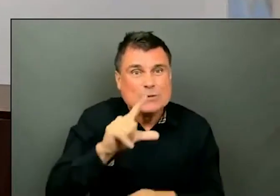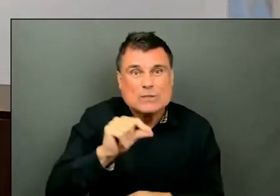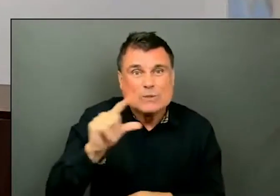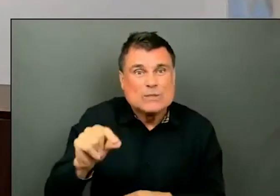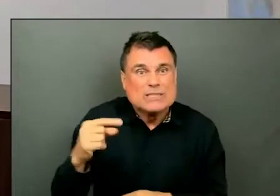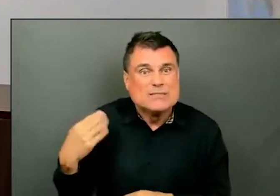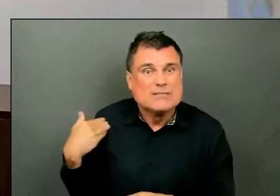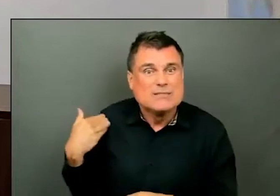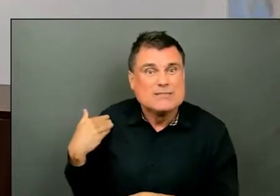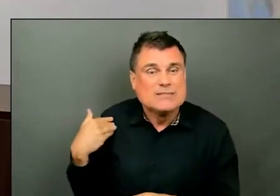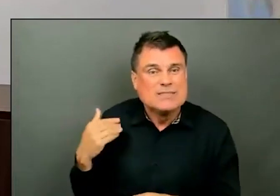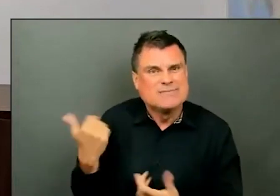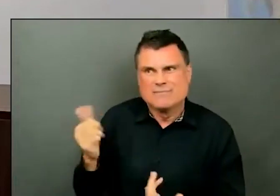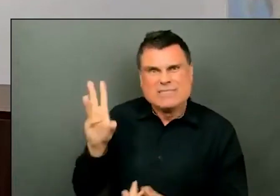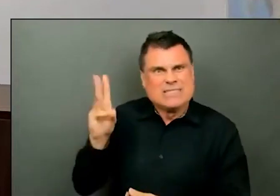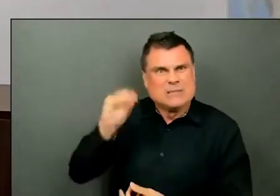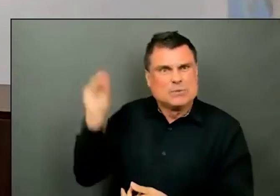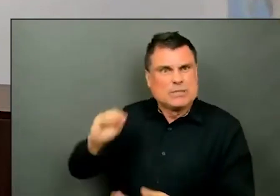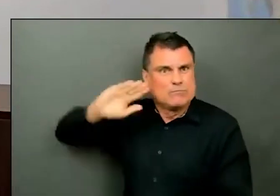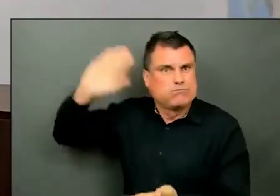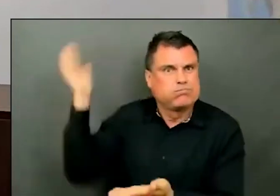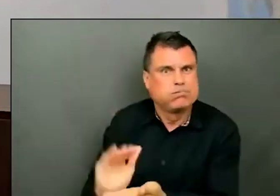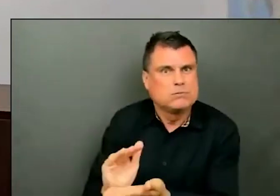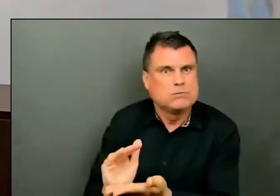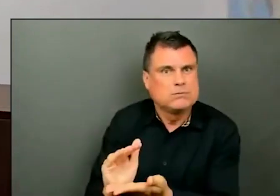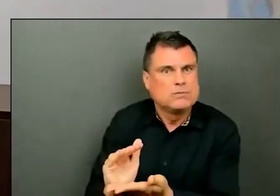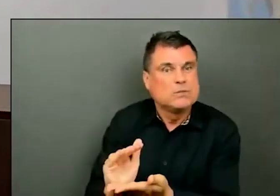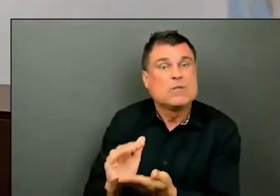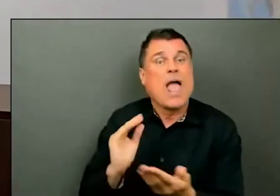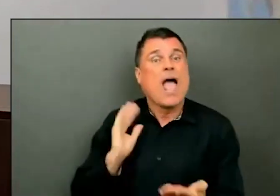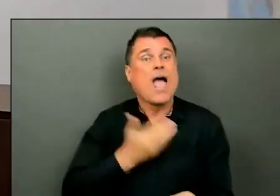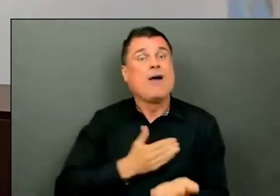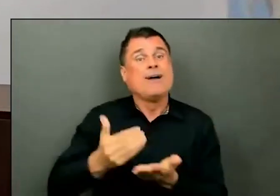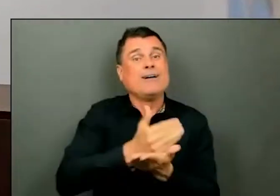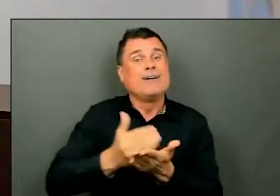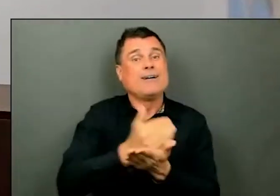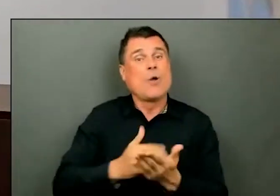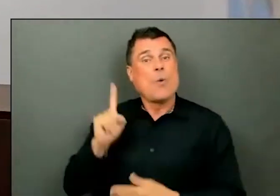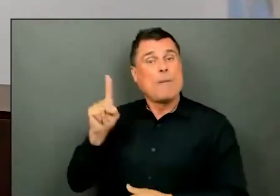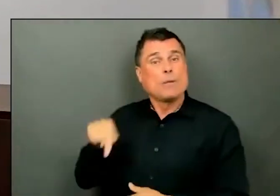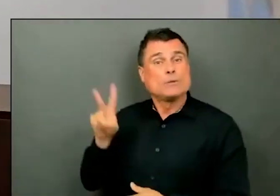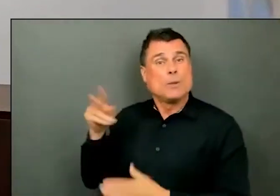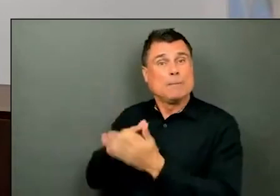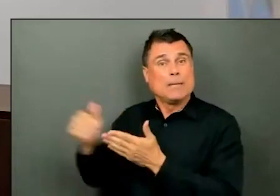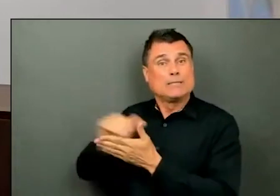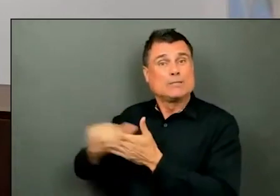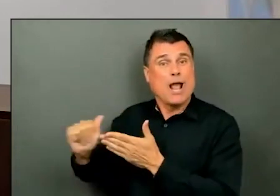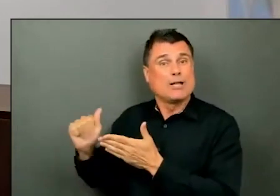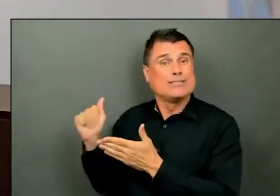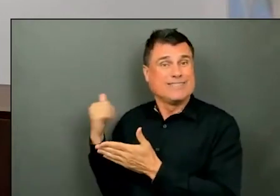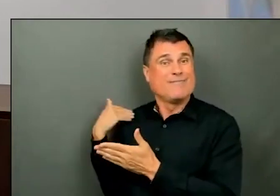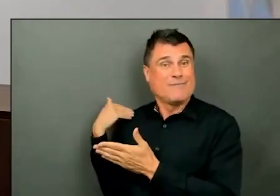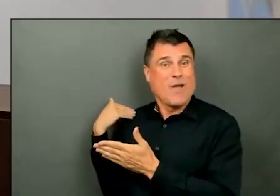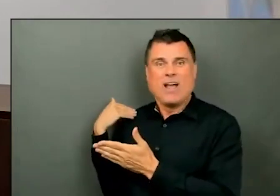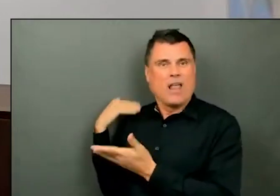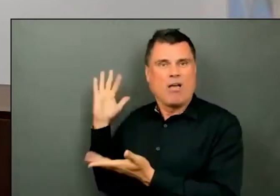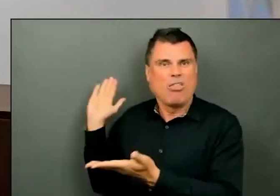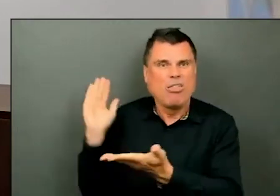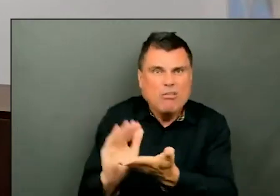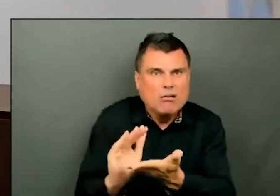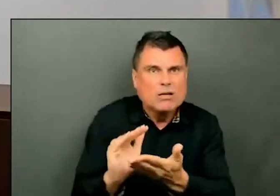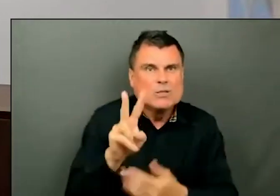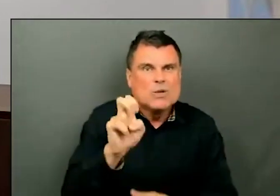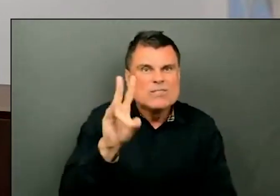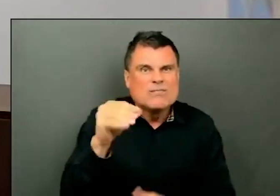decline. So you can imagine what happened to our revenues. We went from almost 1.2 million in revenues to 270,000 in revenues from gate